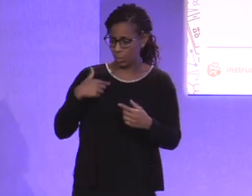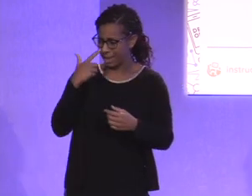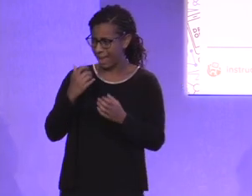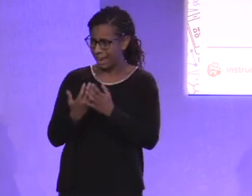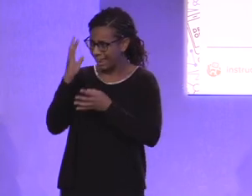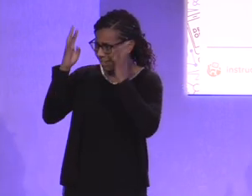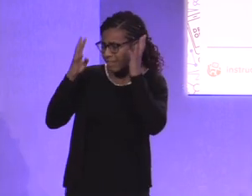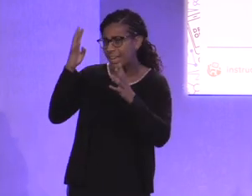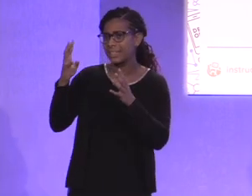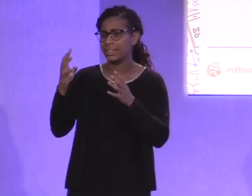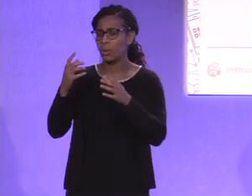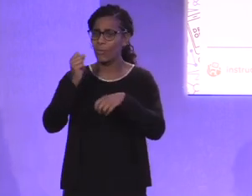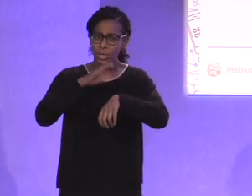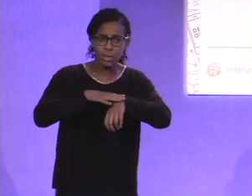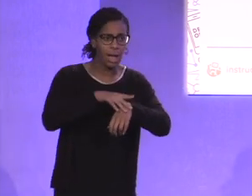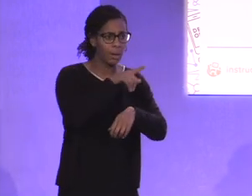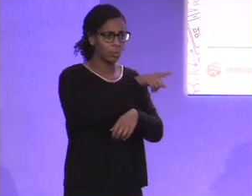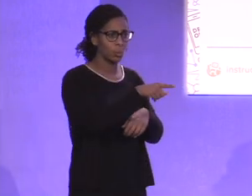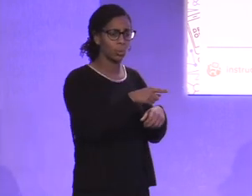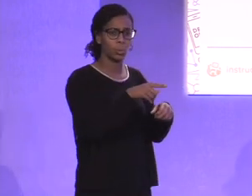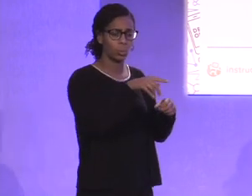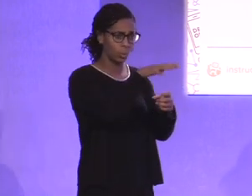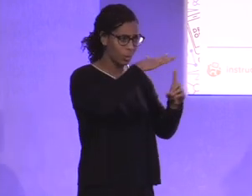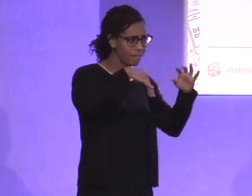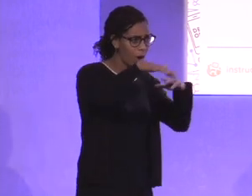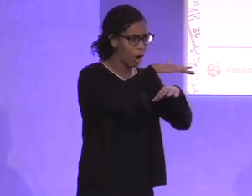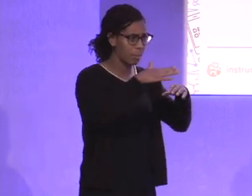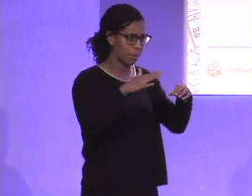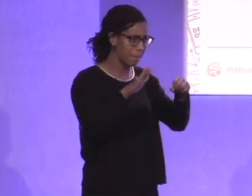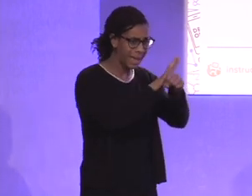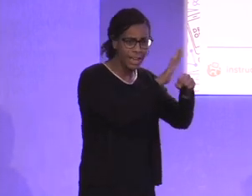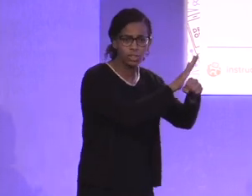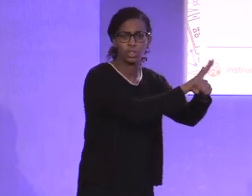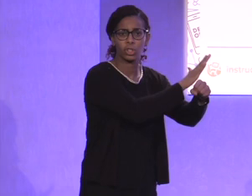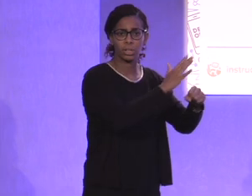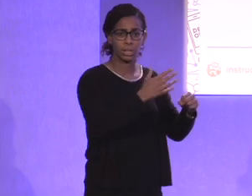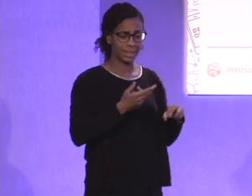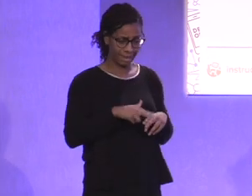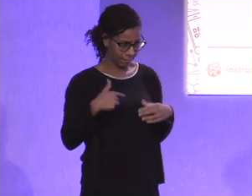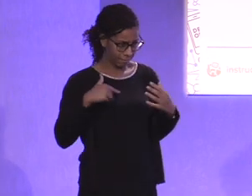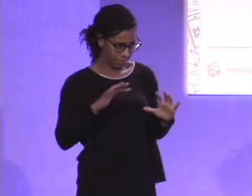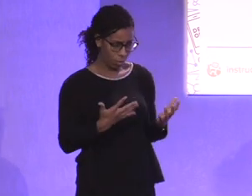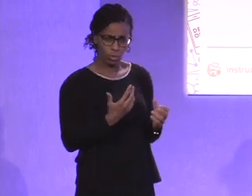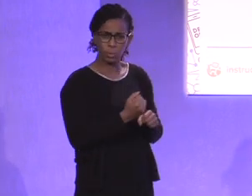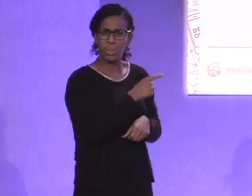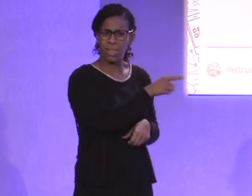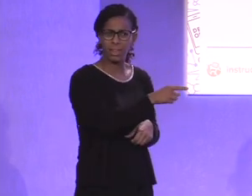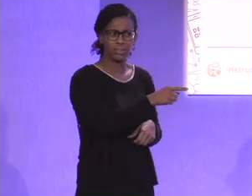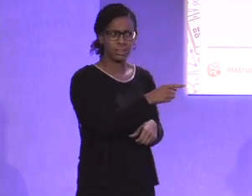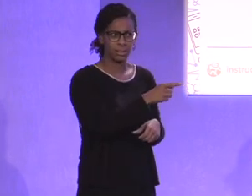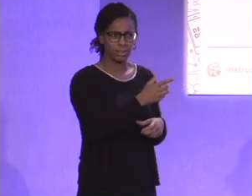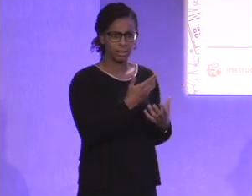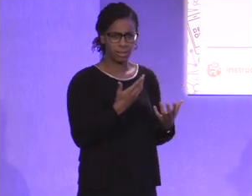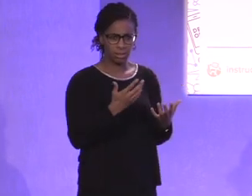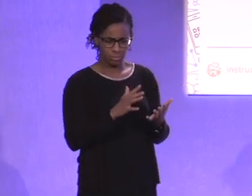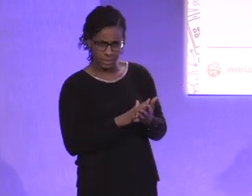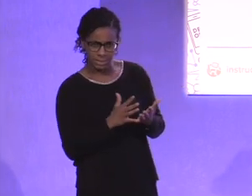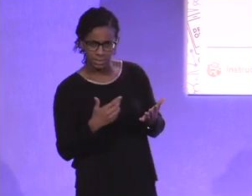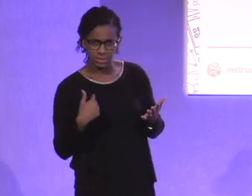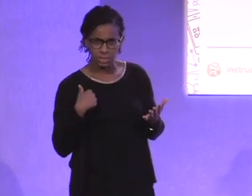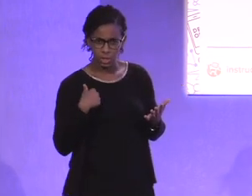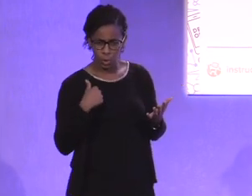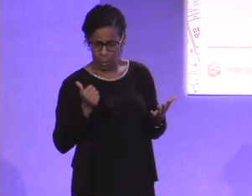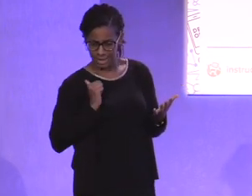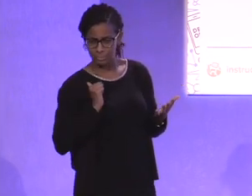patch your environments. If you're not doing that, one is you're kind of training your users to expect